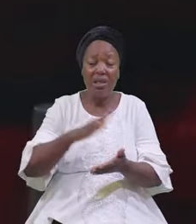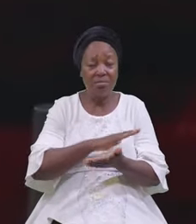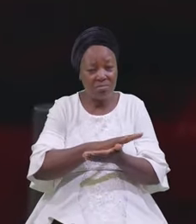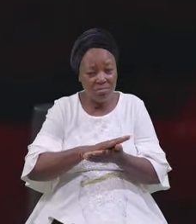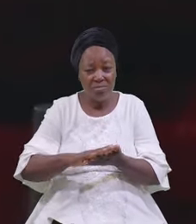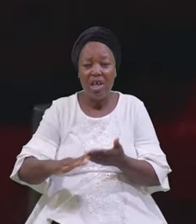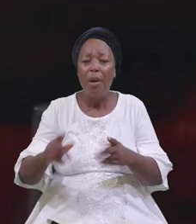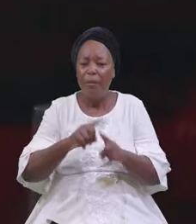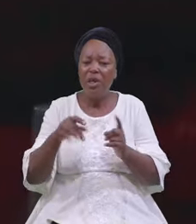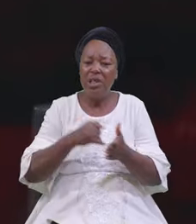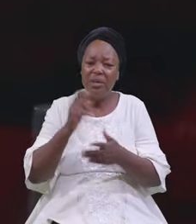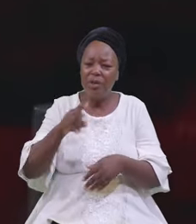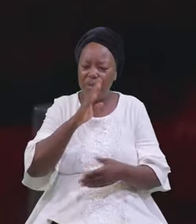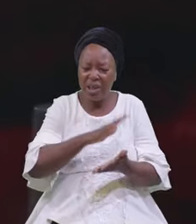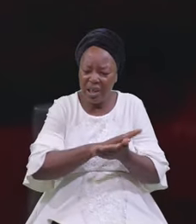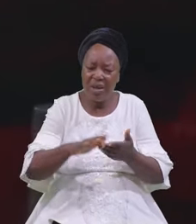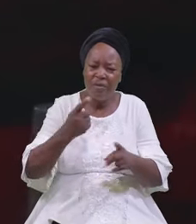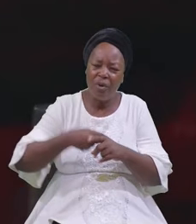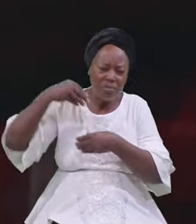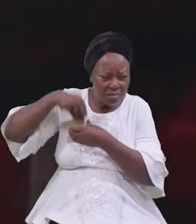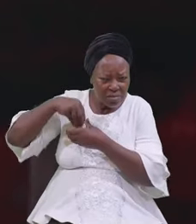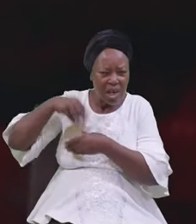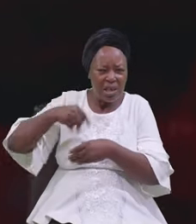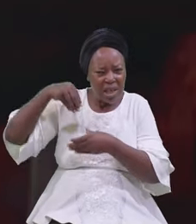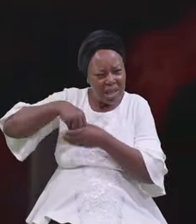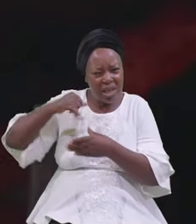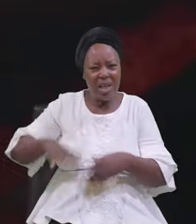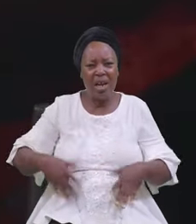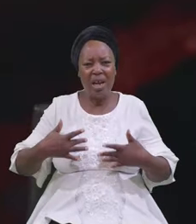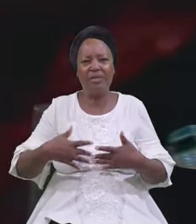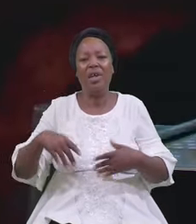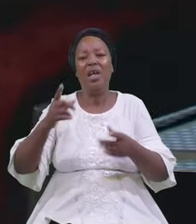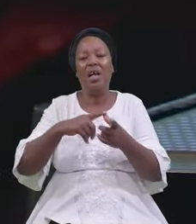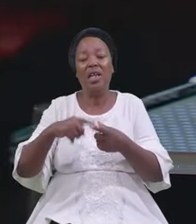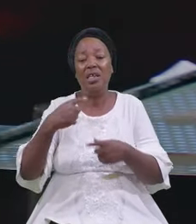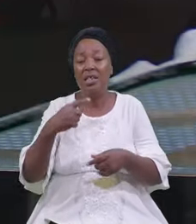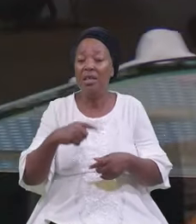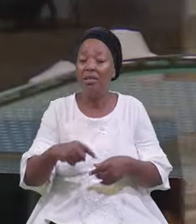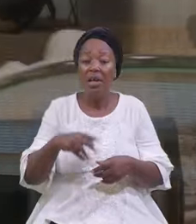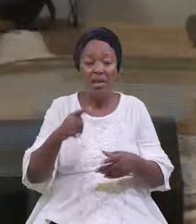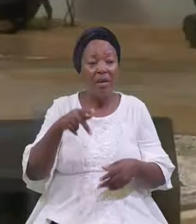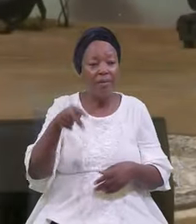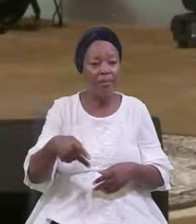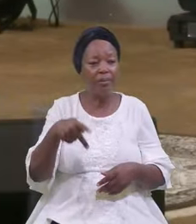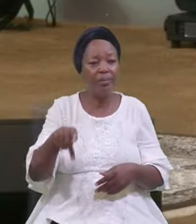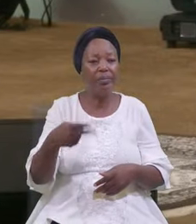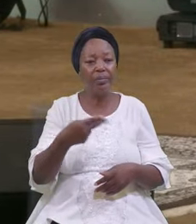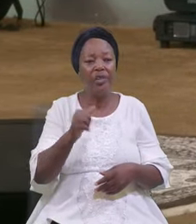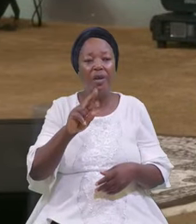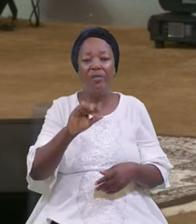the inward life, the inner life. And he said the Pharisees were